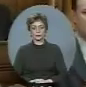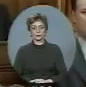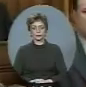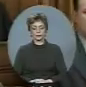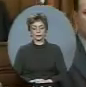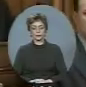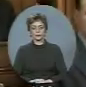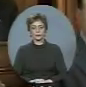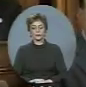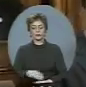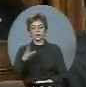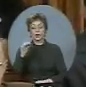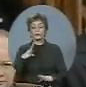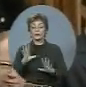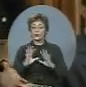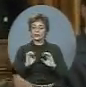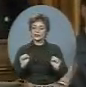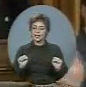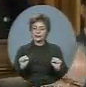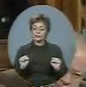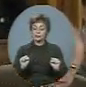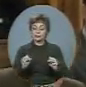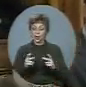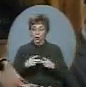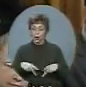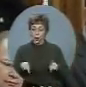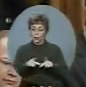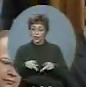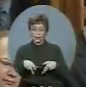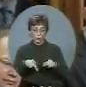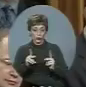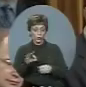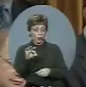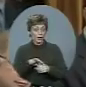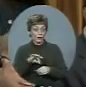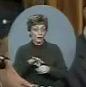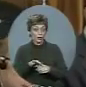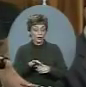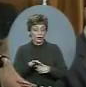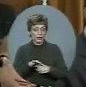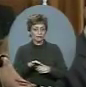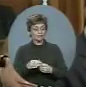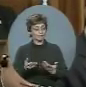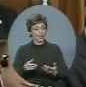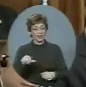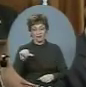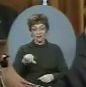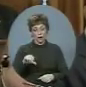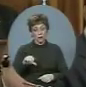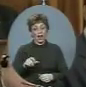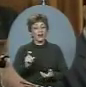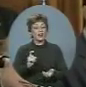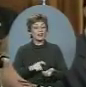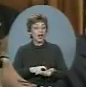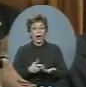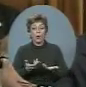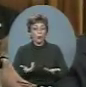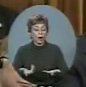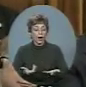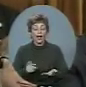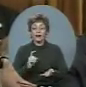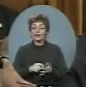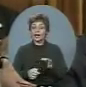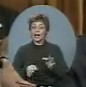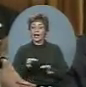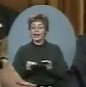a democratic country is in trouble when the judges warn that the government is putting their independence in peril.